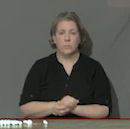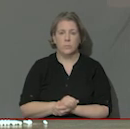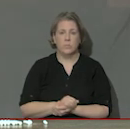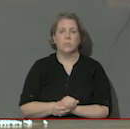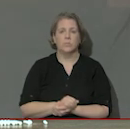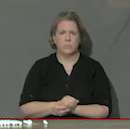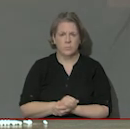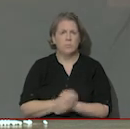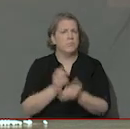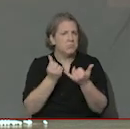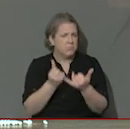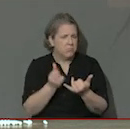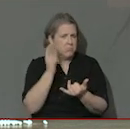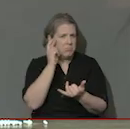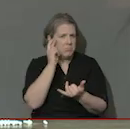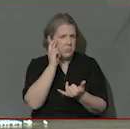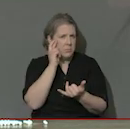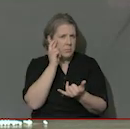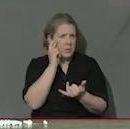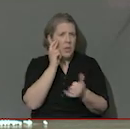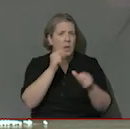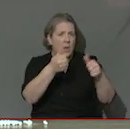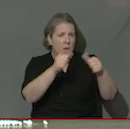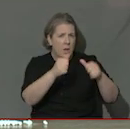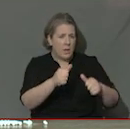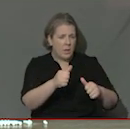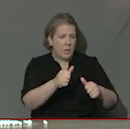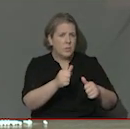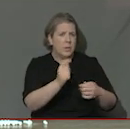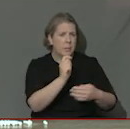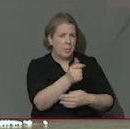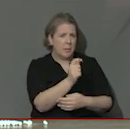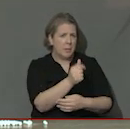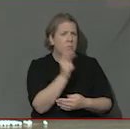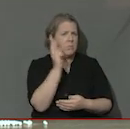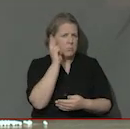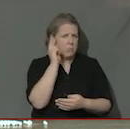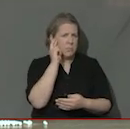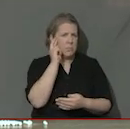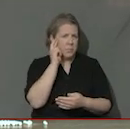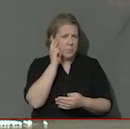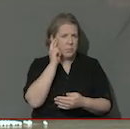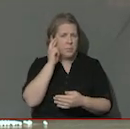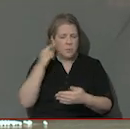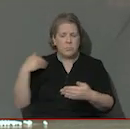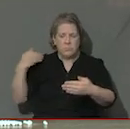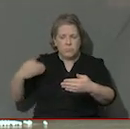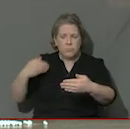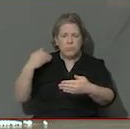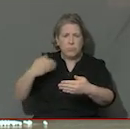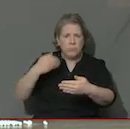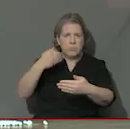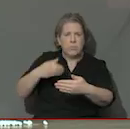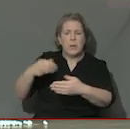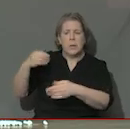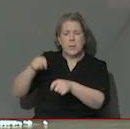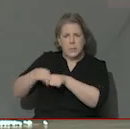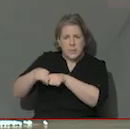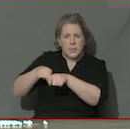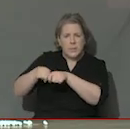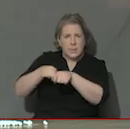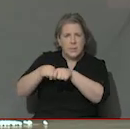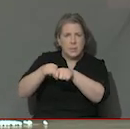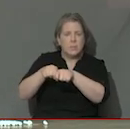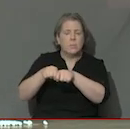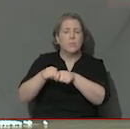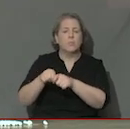The audit fees, we know it by now. If you work through the last few papers, every time nearly there is this adjustment